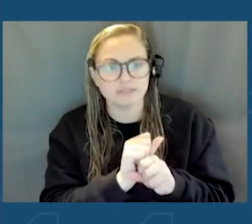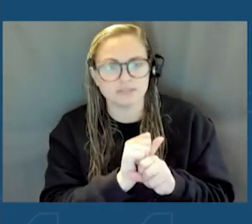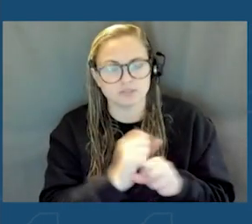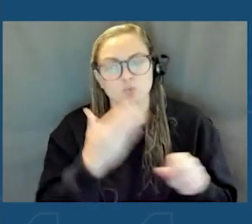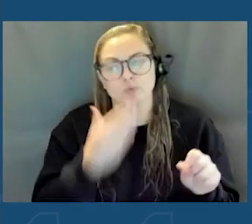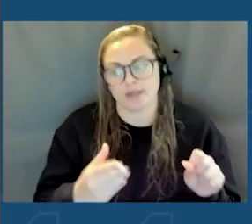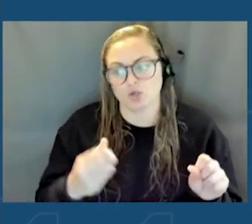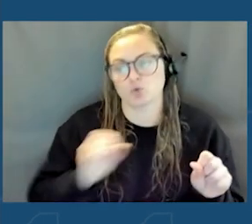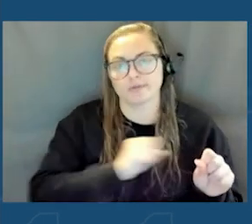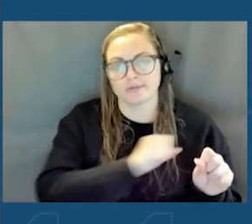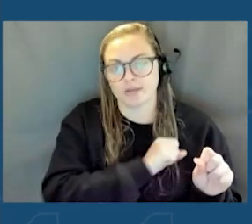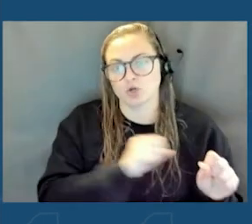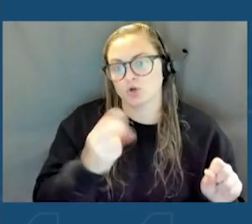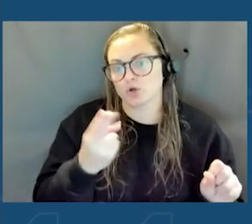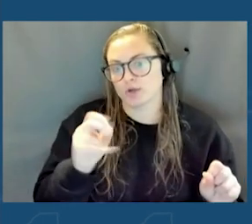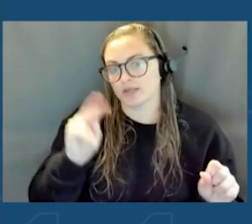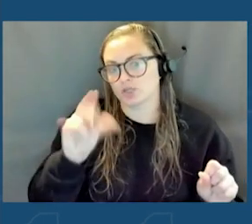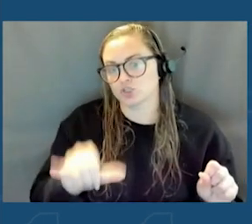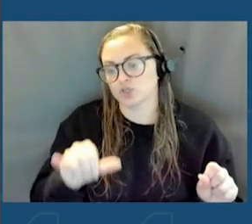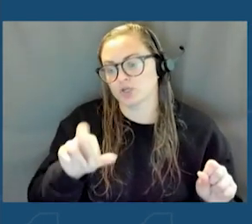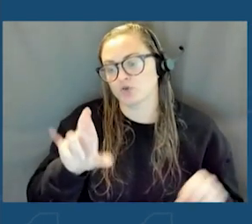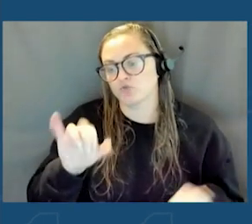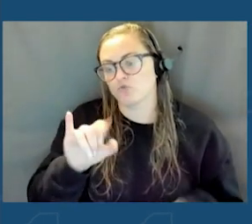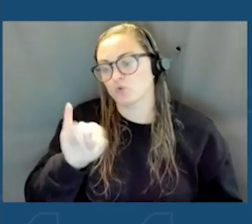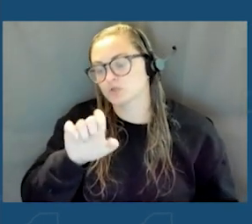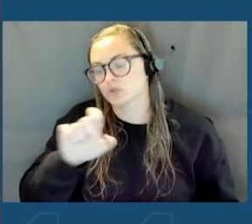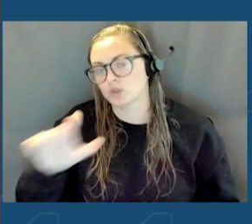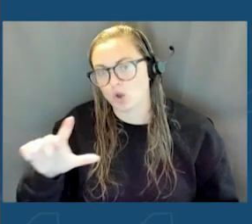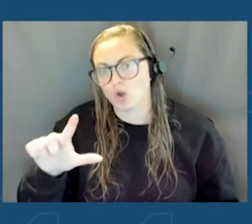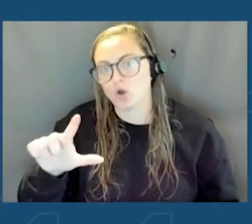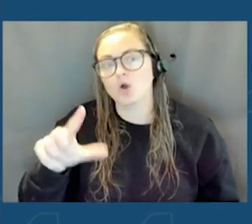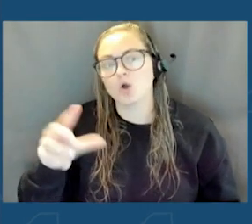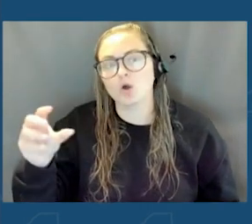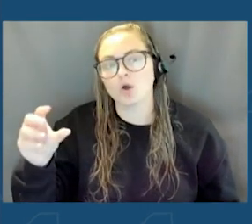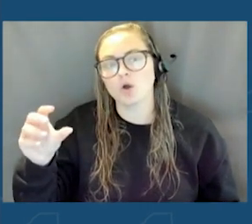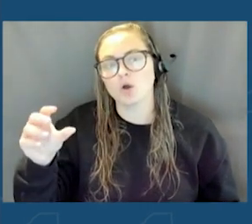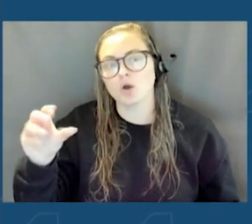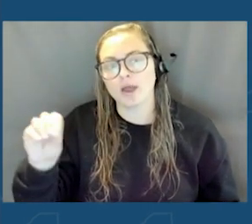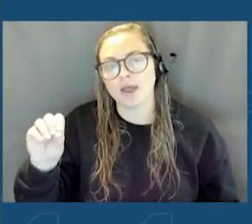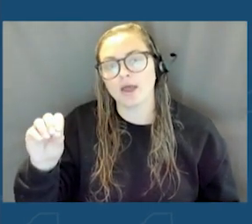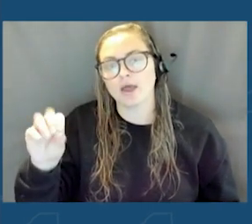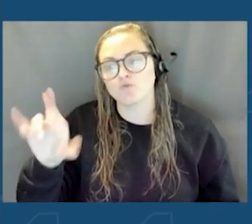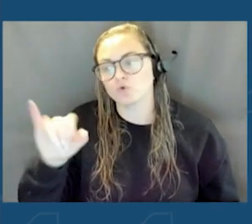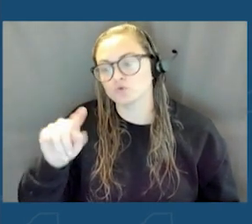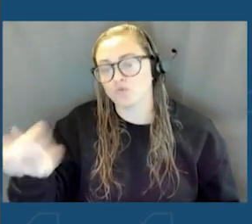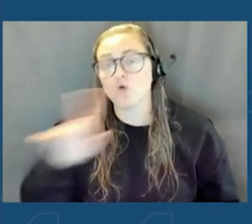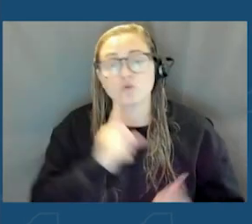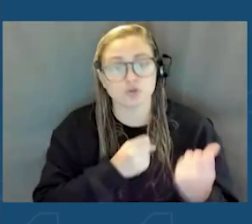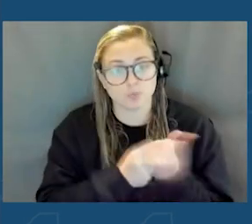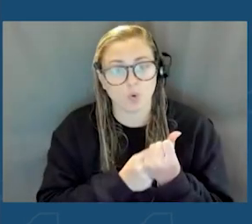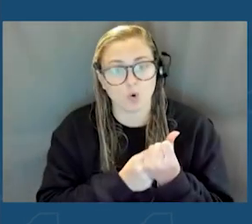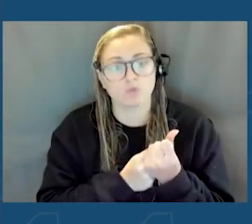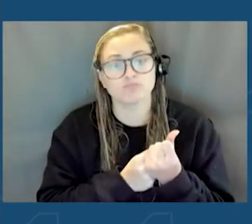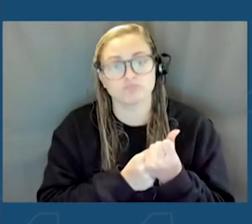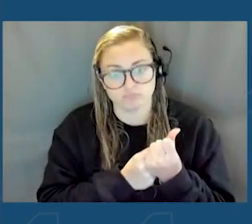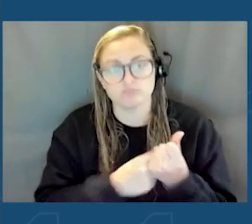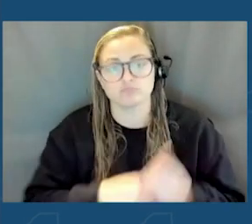and Member Assembly Rosenthal, Senator Kaplan, and again, Assembly Member Rosenthal for your support on these 2 bills.